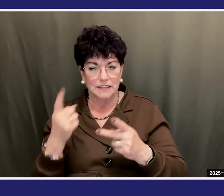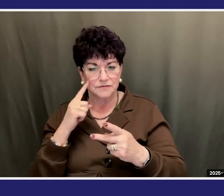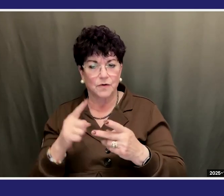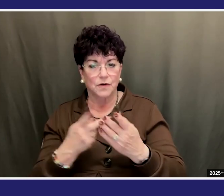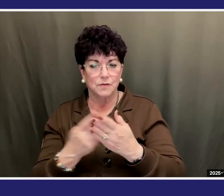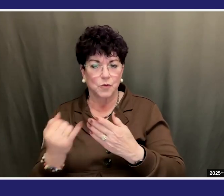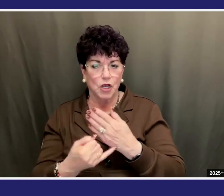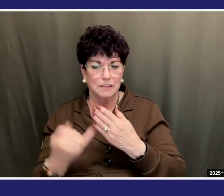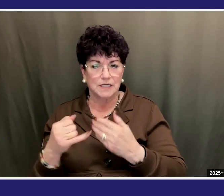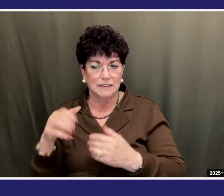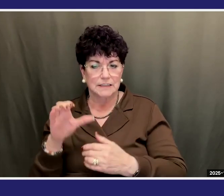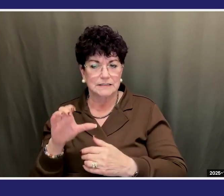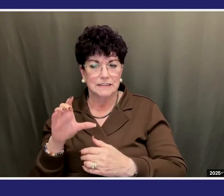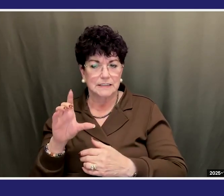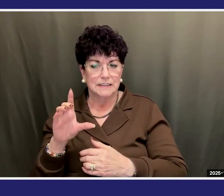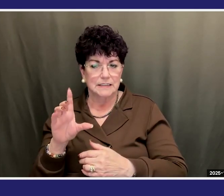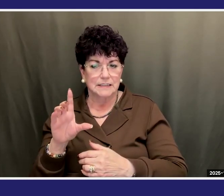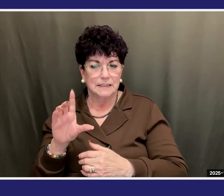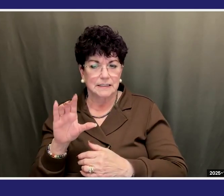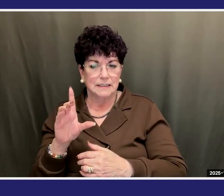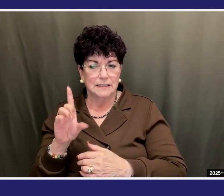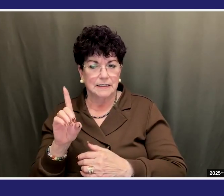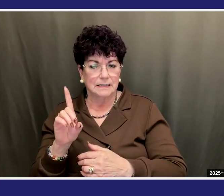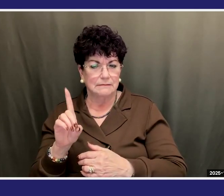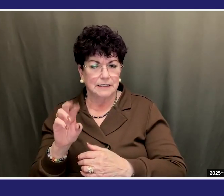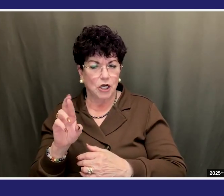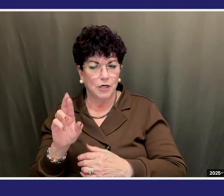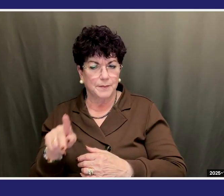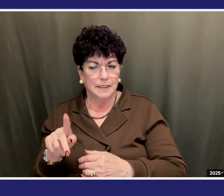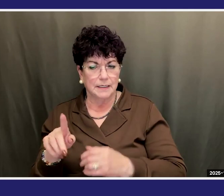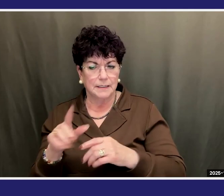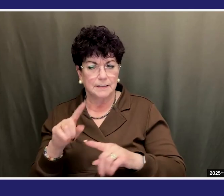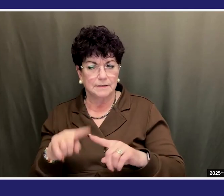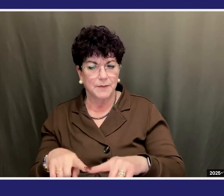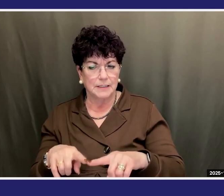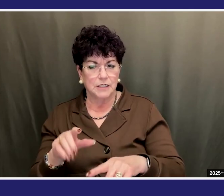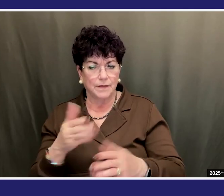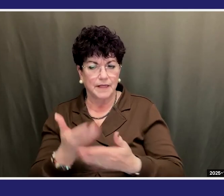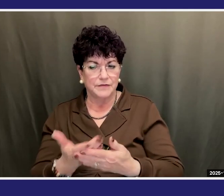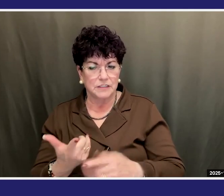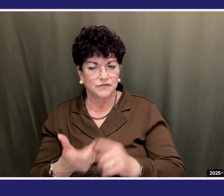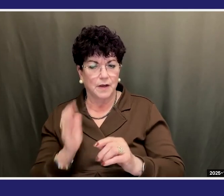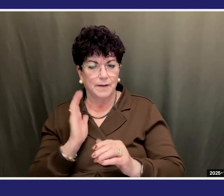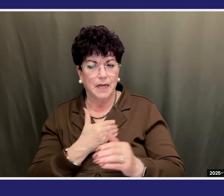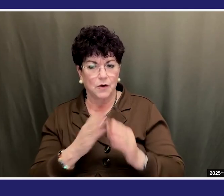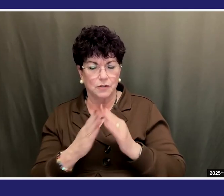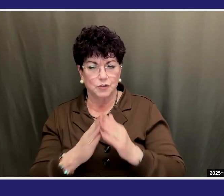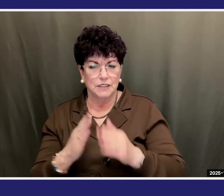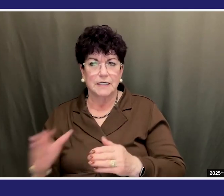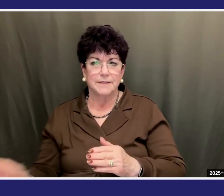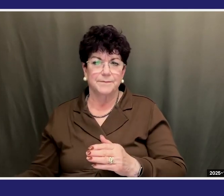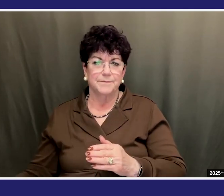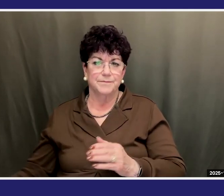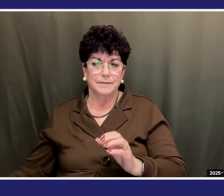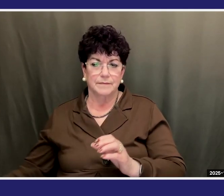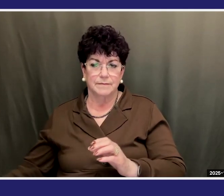la defined by evidencia our community. definida por nuestra comunidad. CDP Del that is CDP functioning for que our